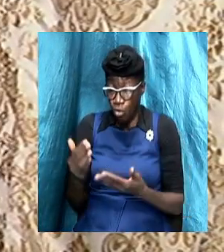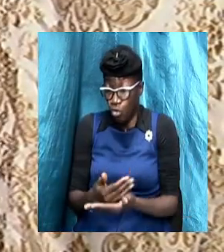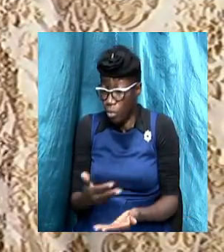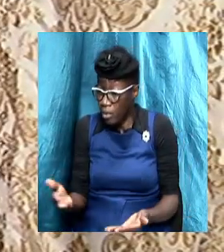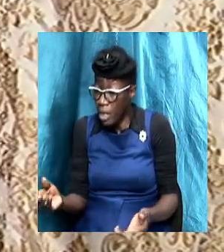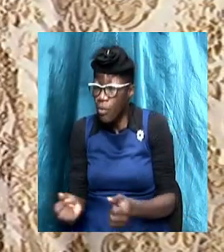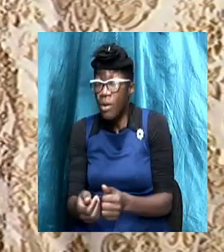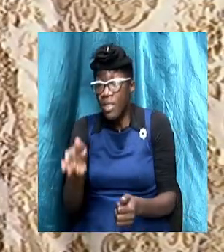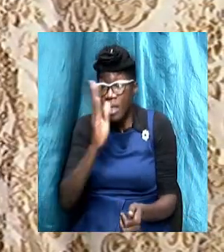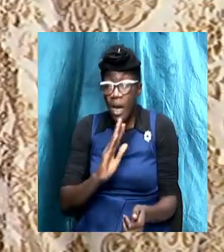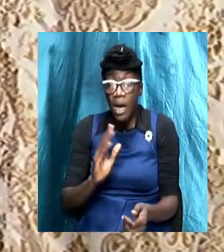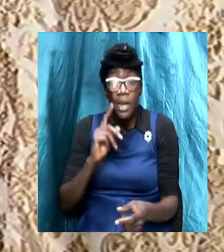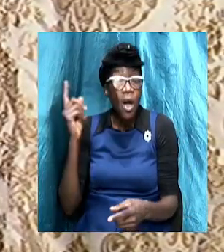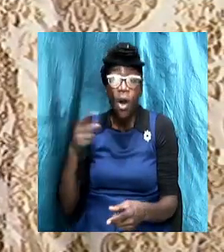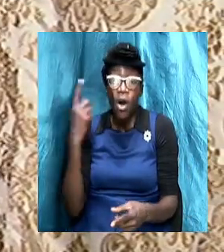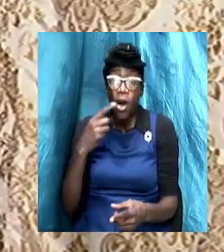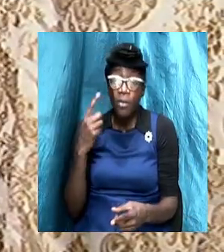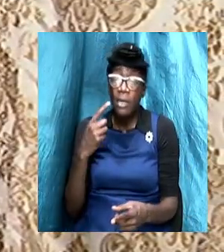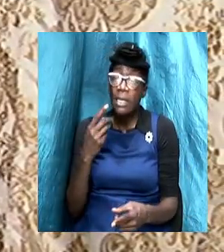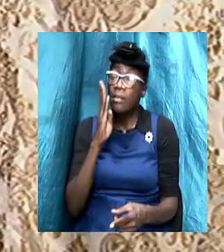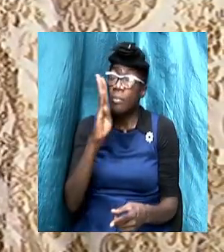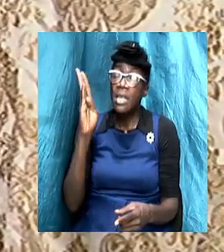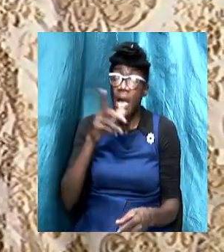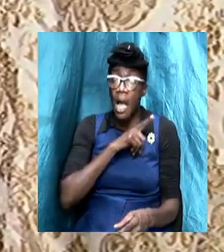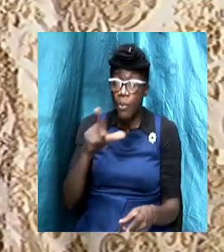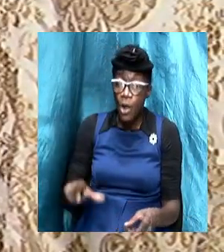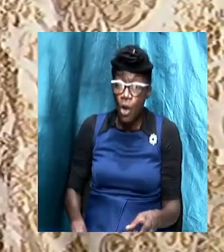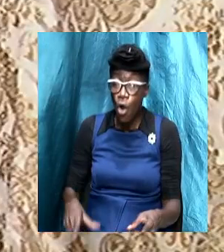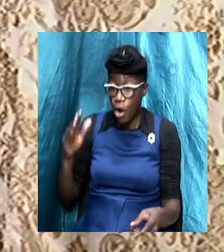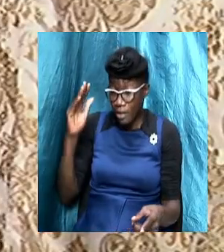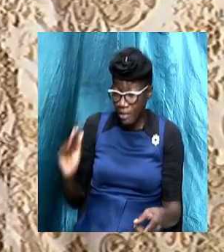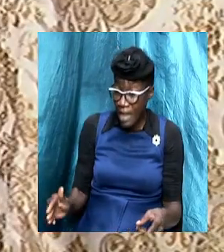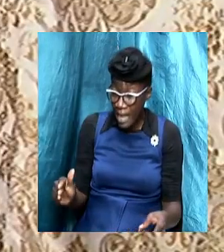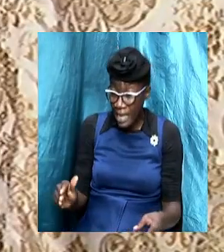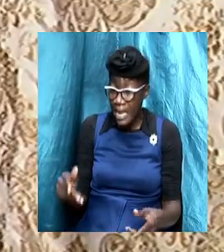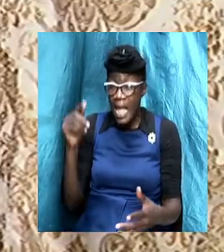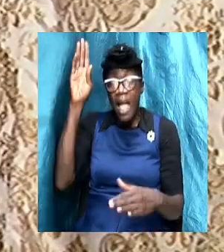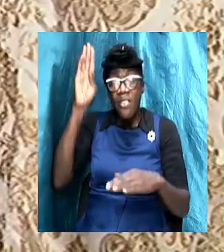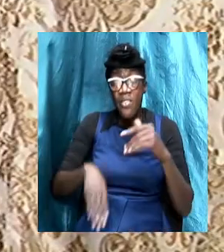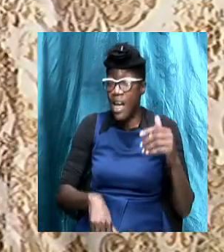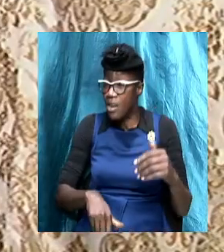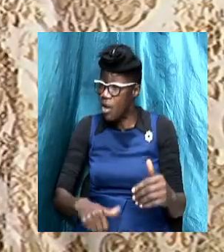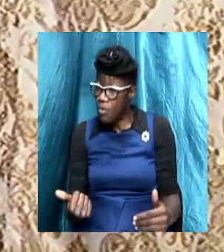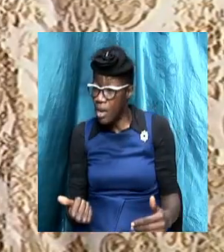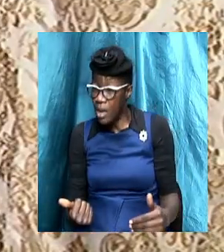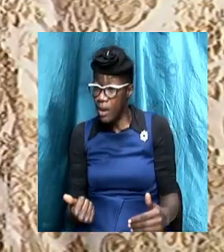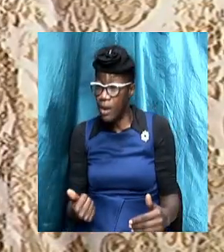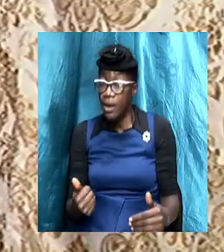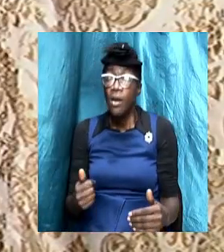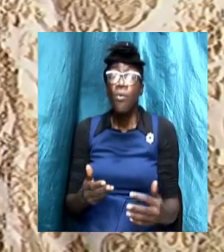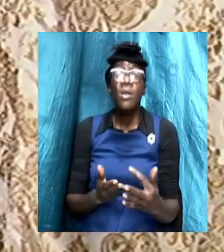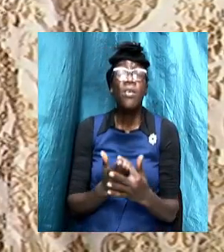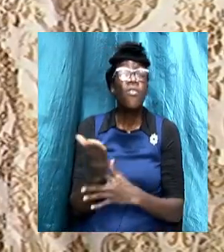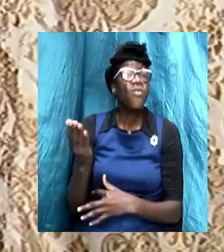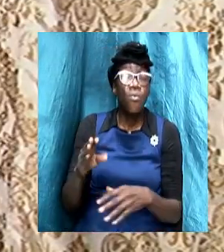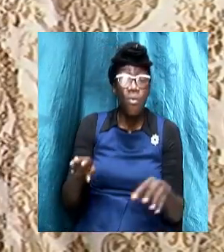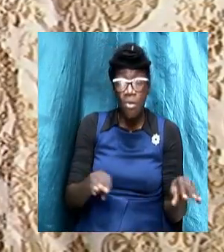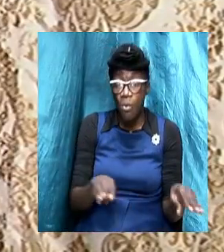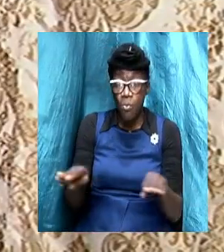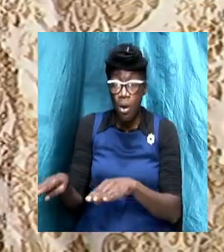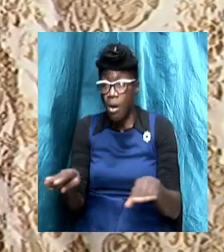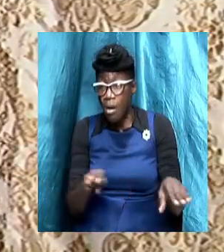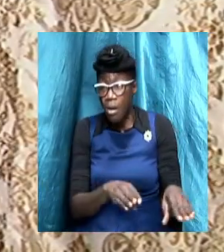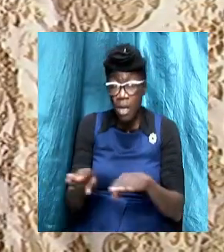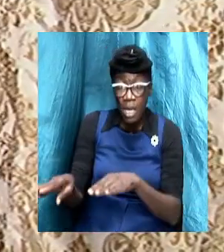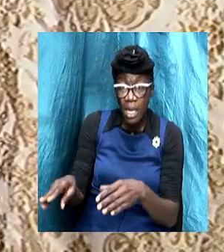be anywhere else. When you are in tune with God, you might be walking with a limp, but you're not lame. And